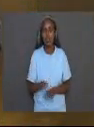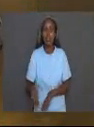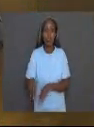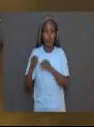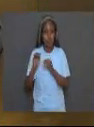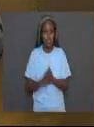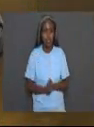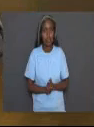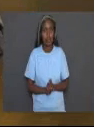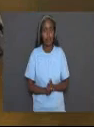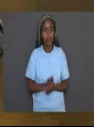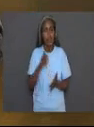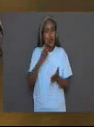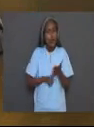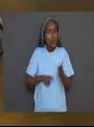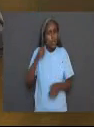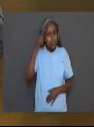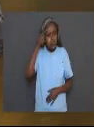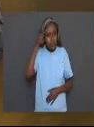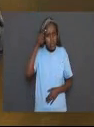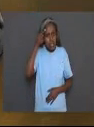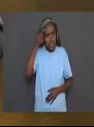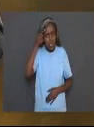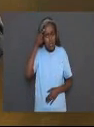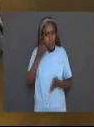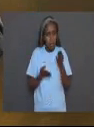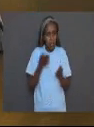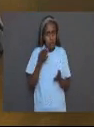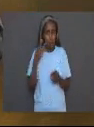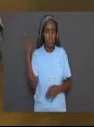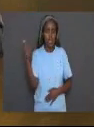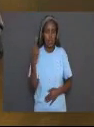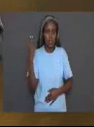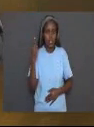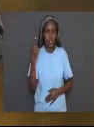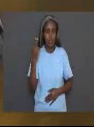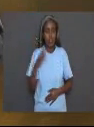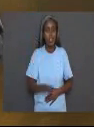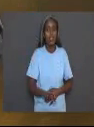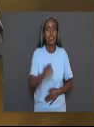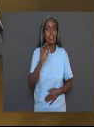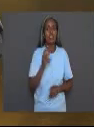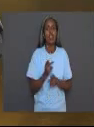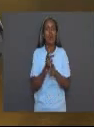Students, what do you think might be the advantages of getting a loan?